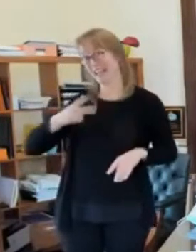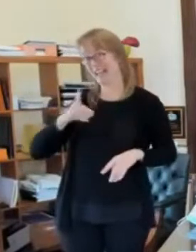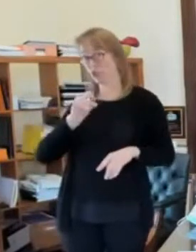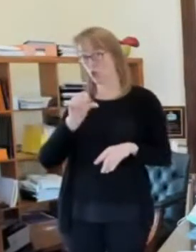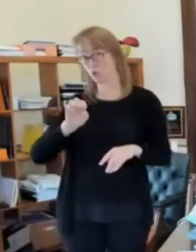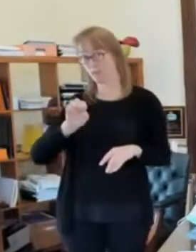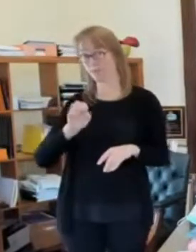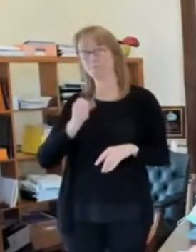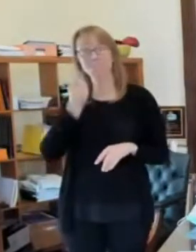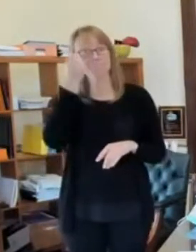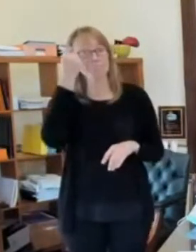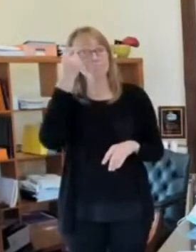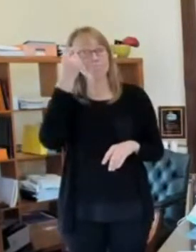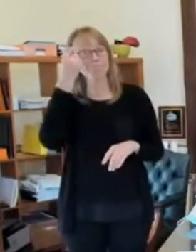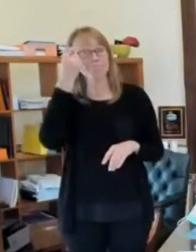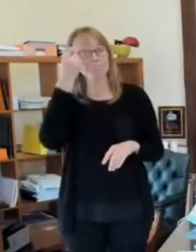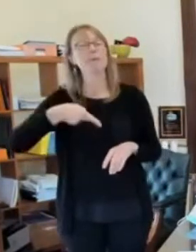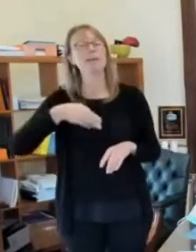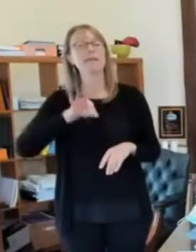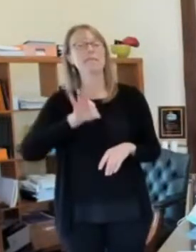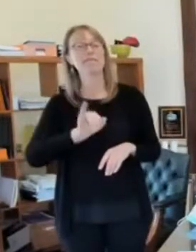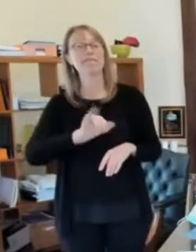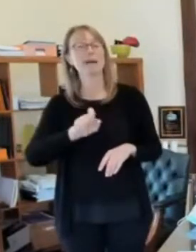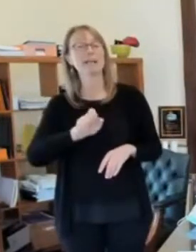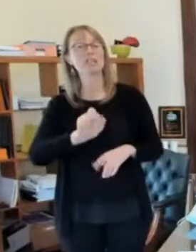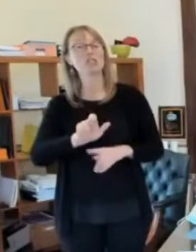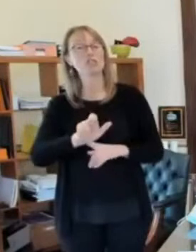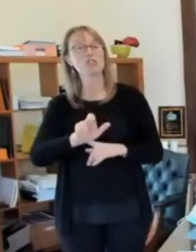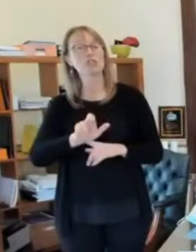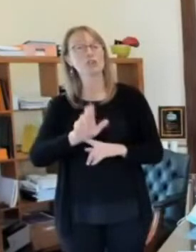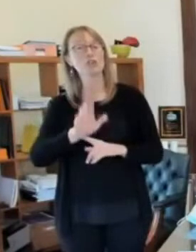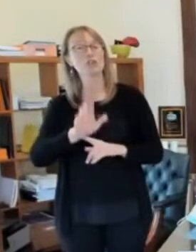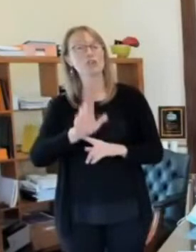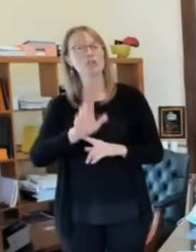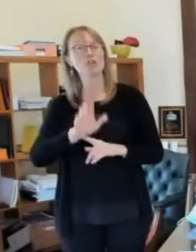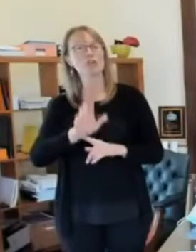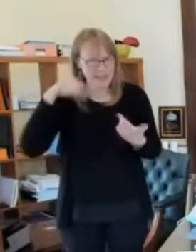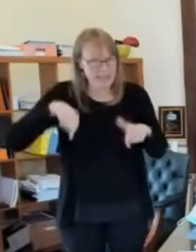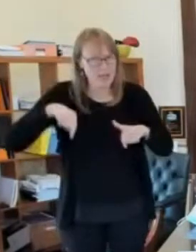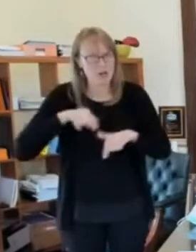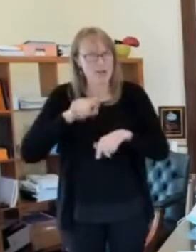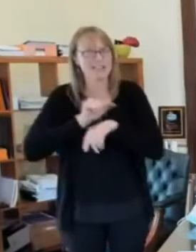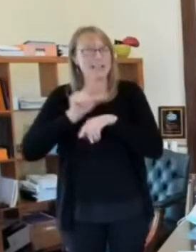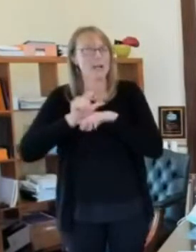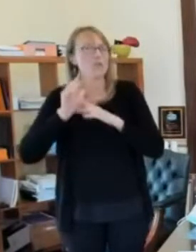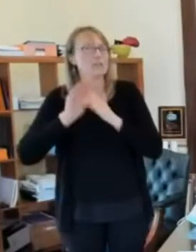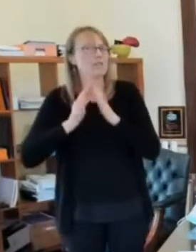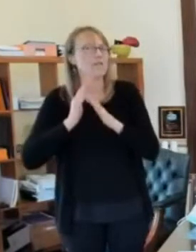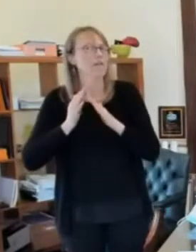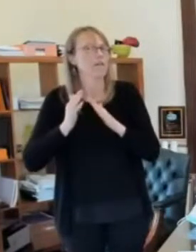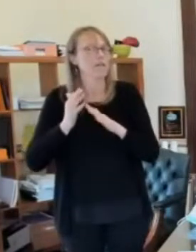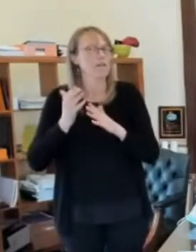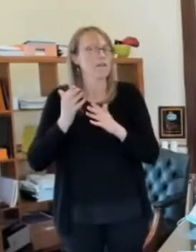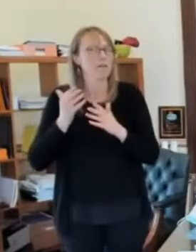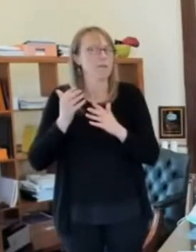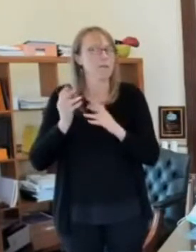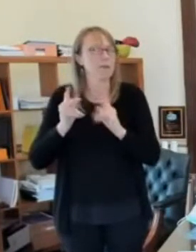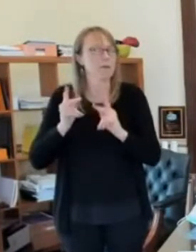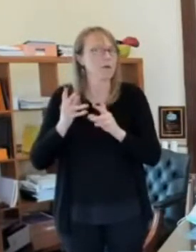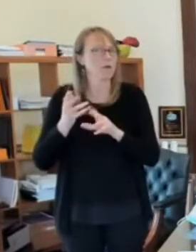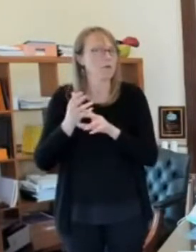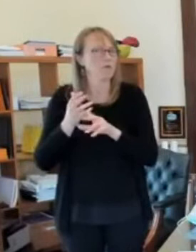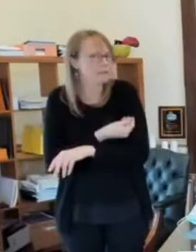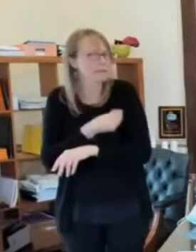Pfizer vaccine, two shots, 3 weeks apart. On the of course, we're going to vaccinate our